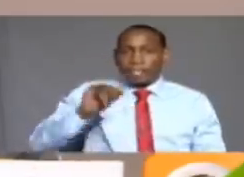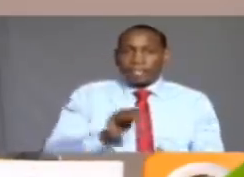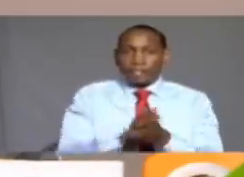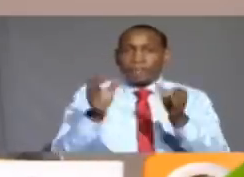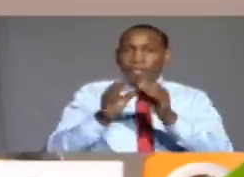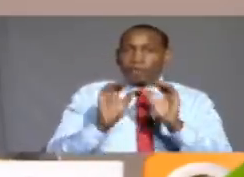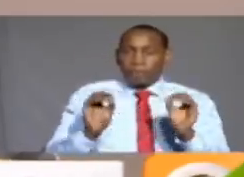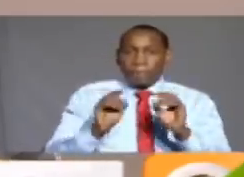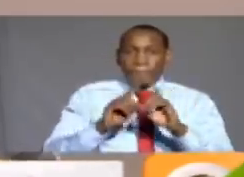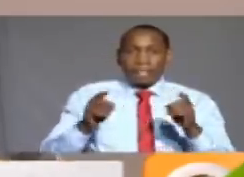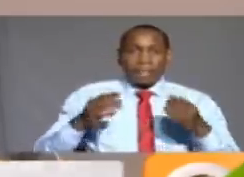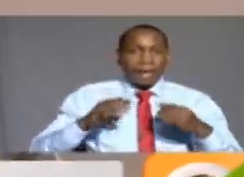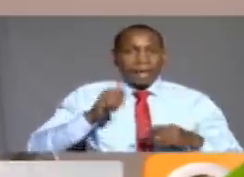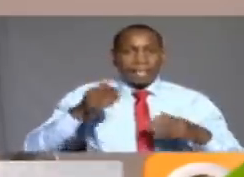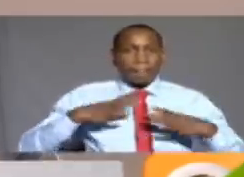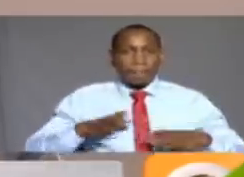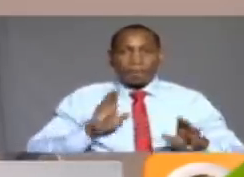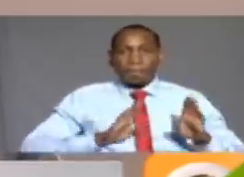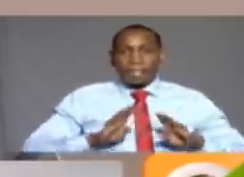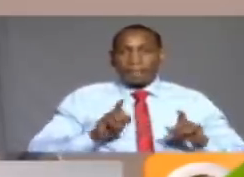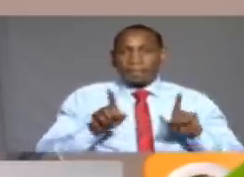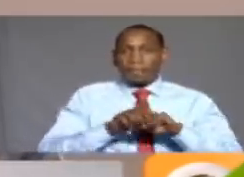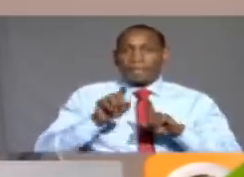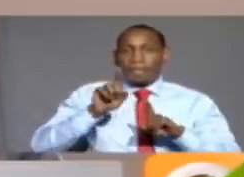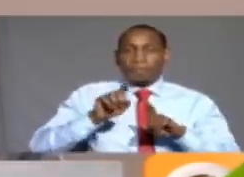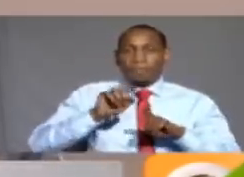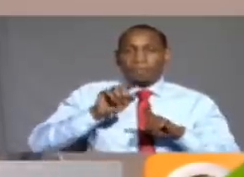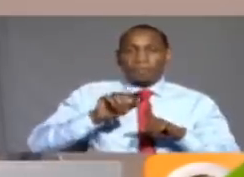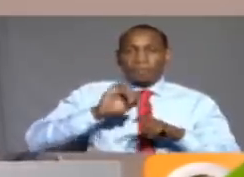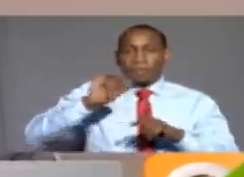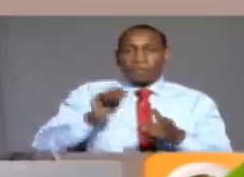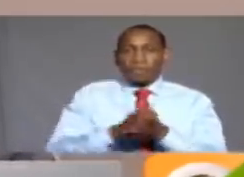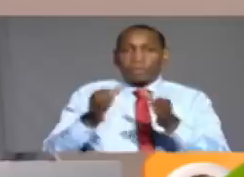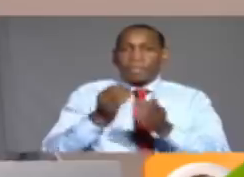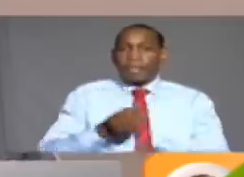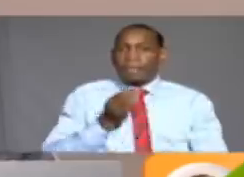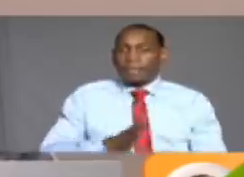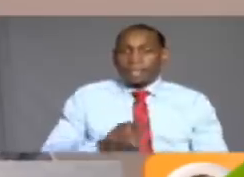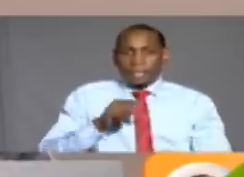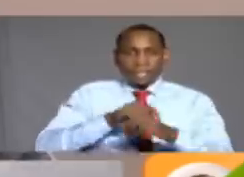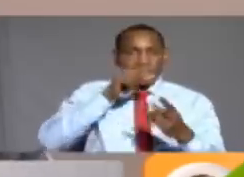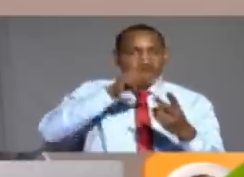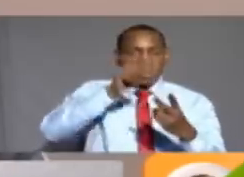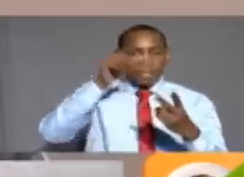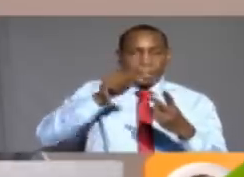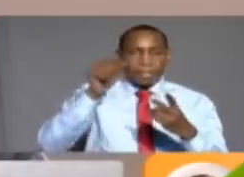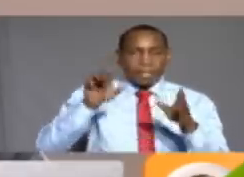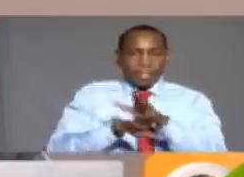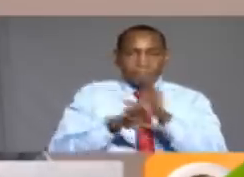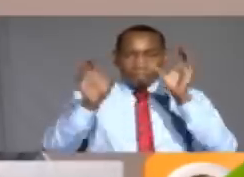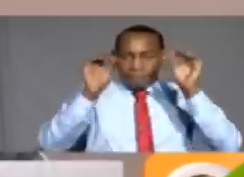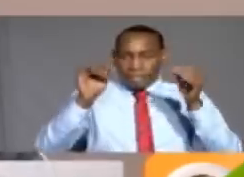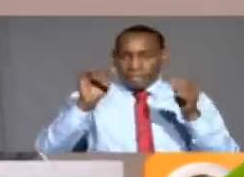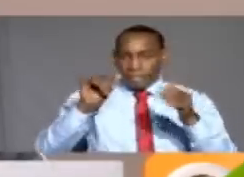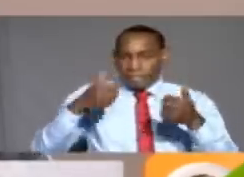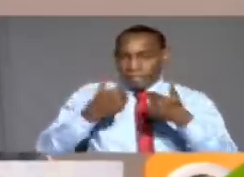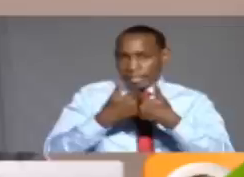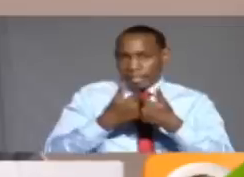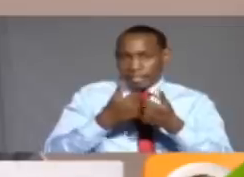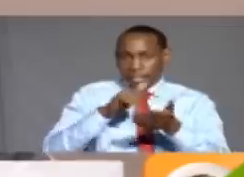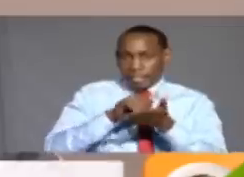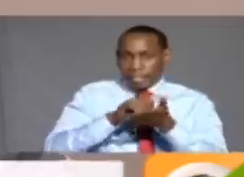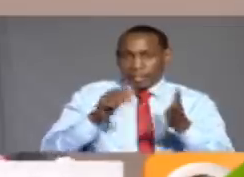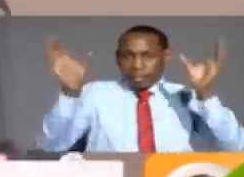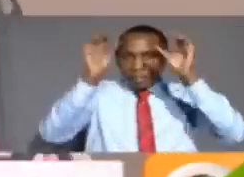people behaving as if he's a guest. You know, when you choose a deputy president, in this particular contest that you are going for